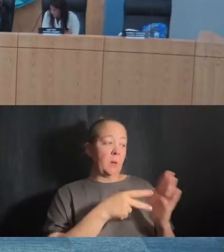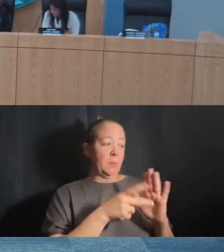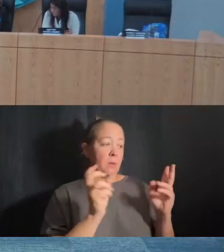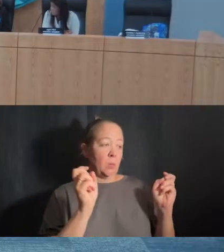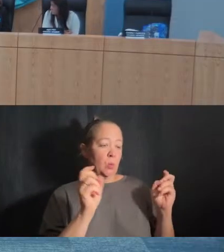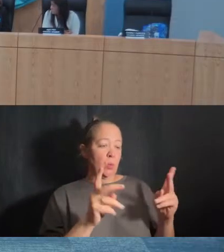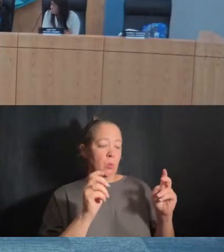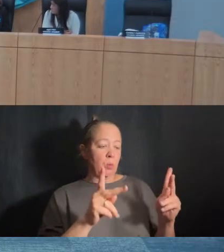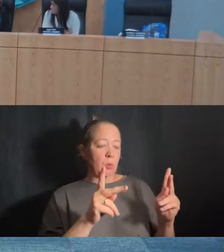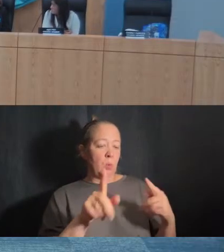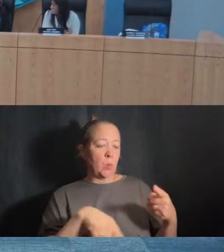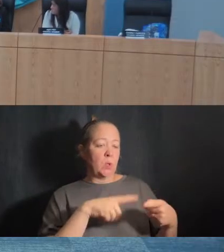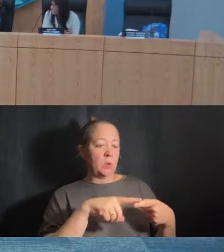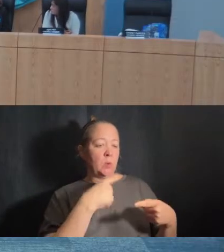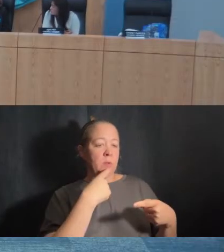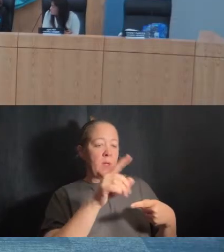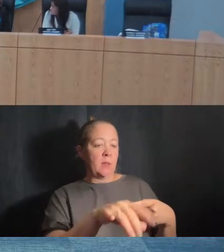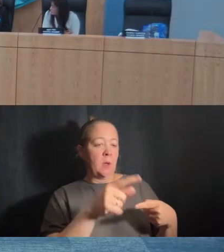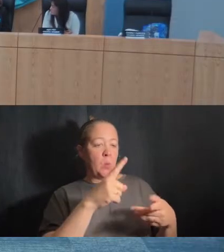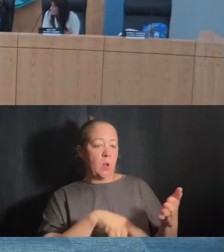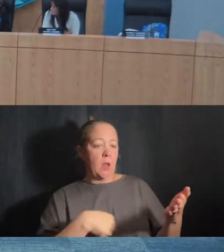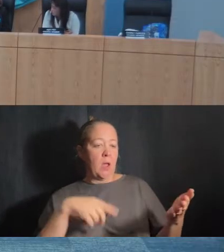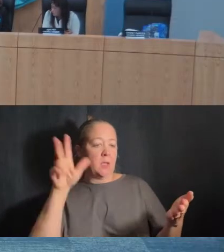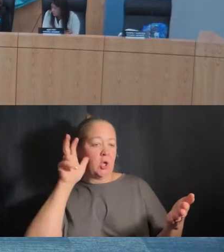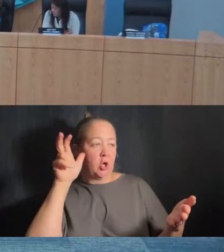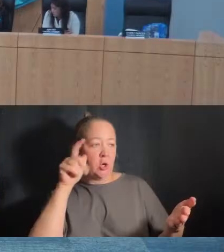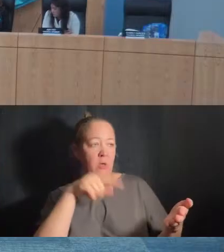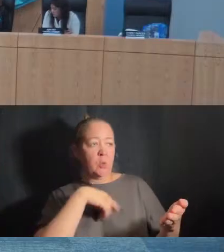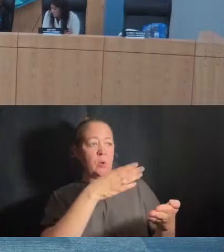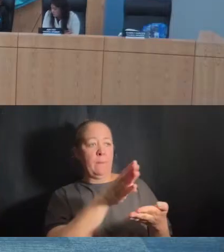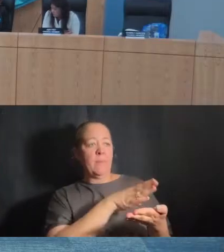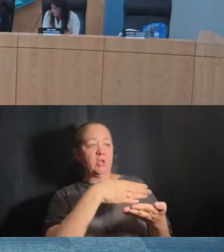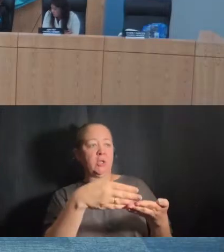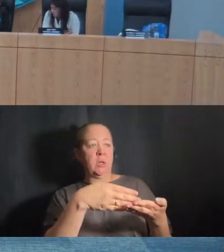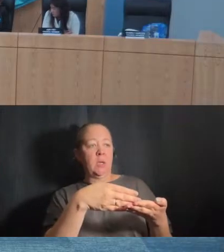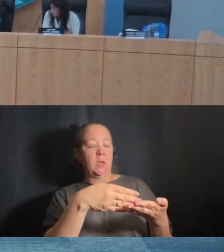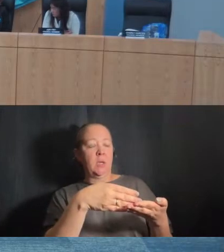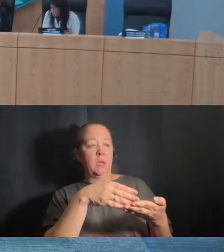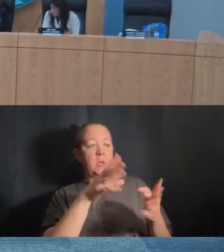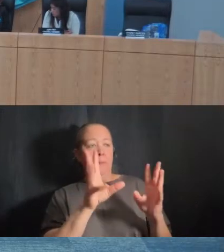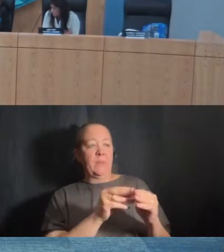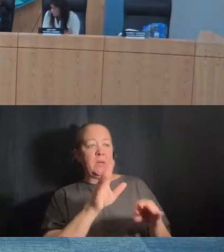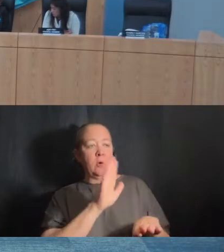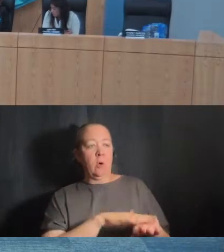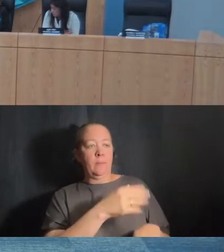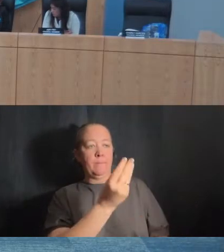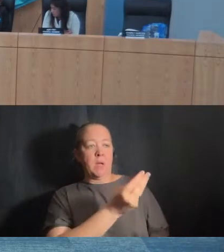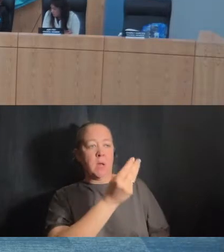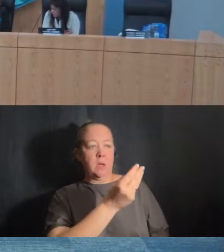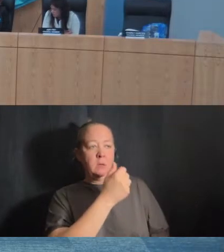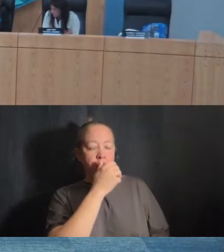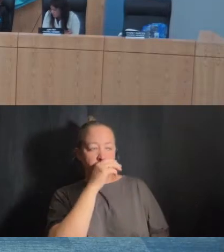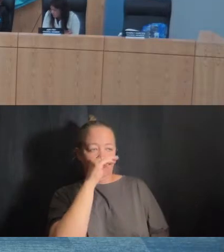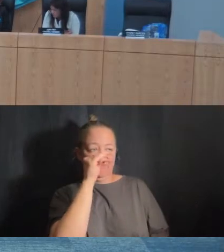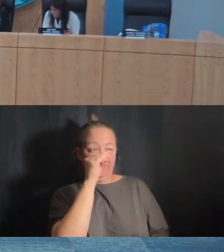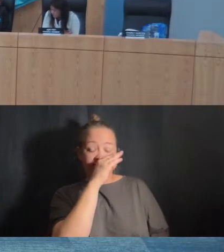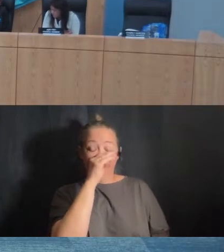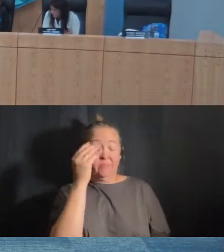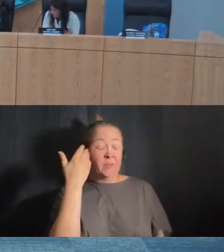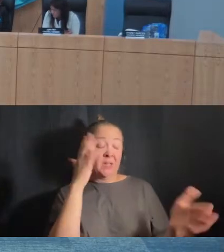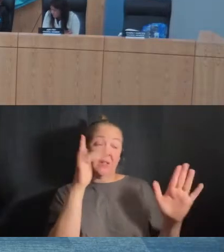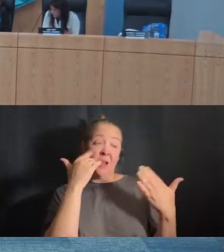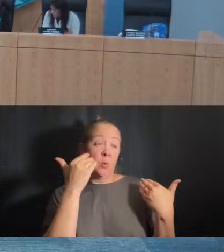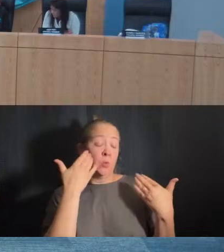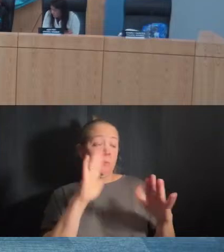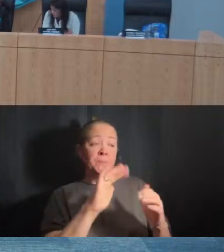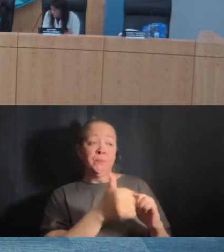when you say that, what I hear is a budget meeting Monday. because I don't know how else we would know